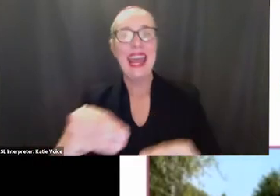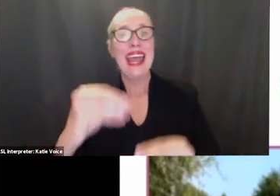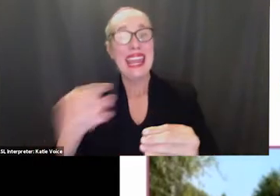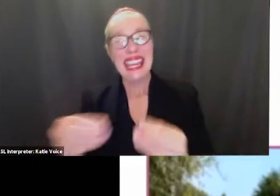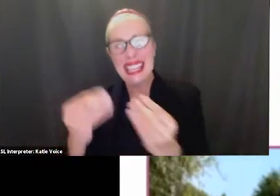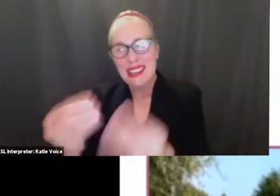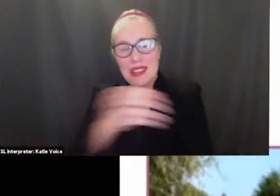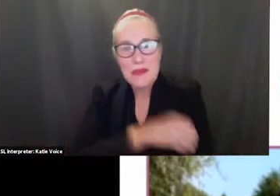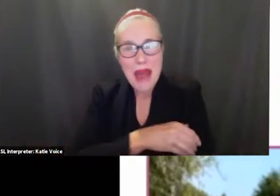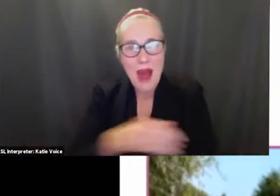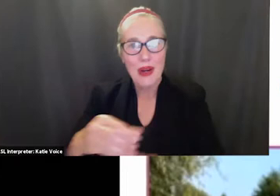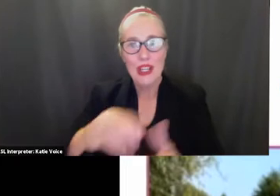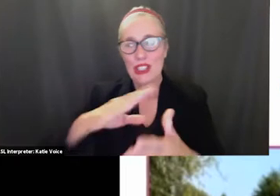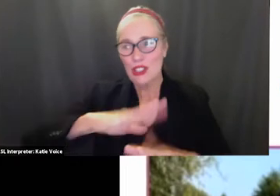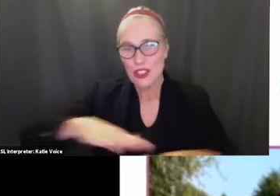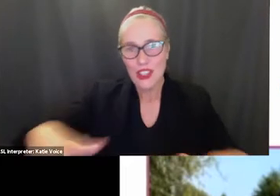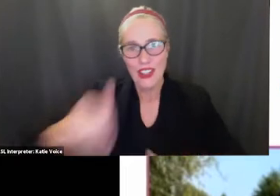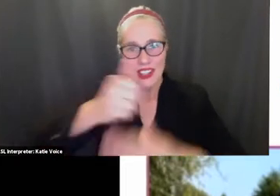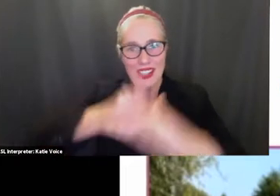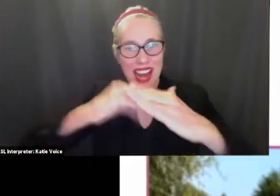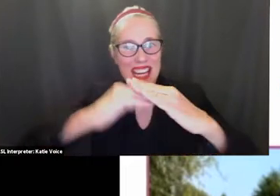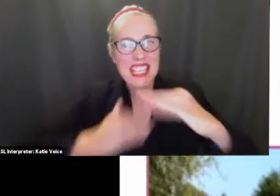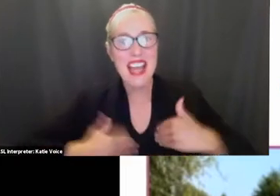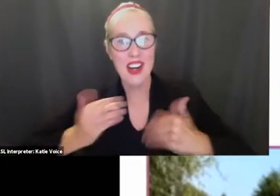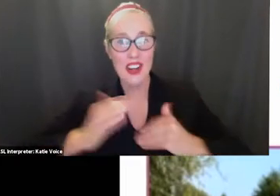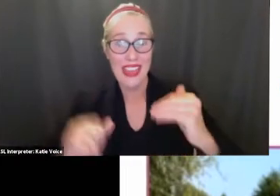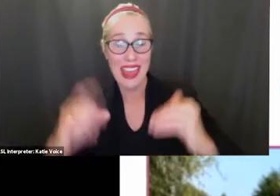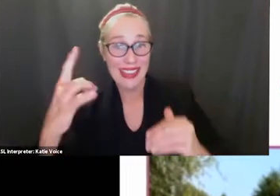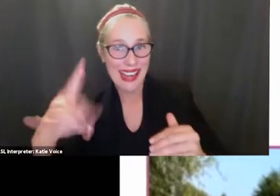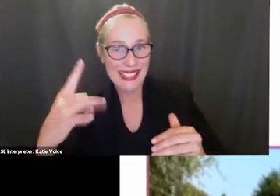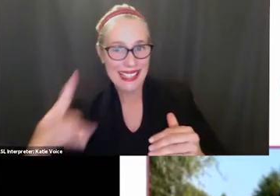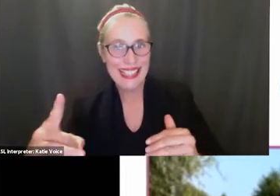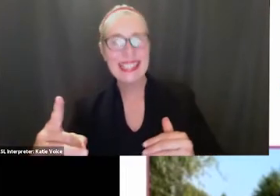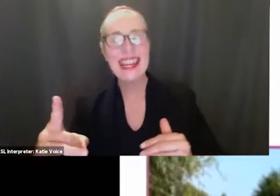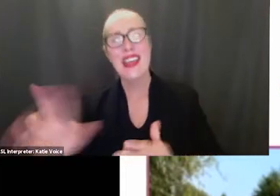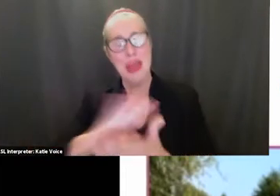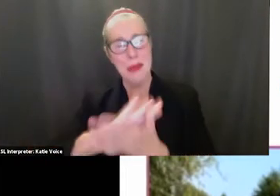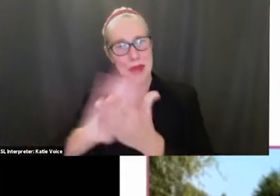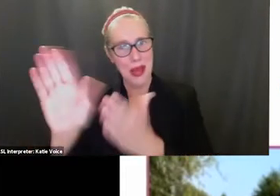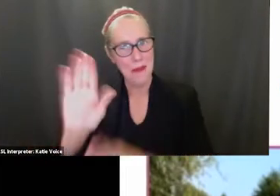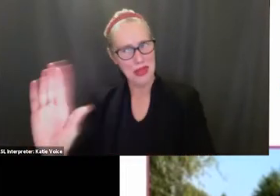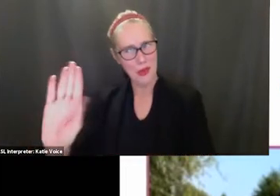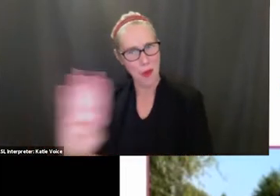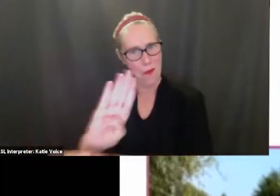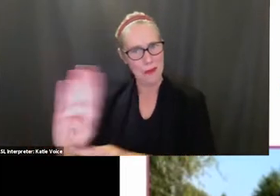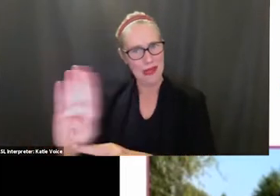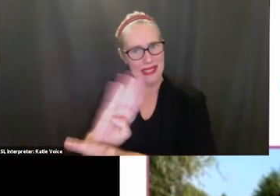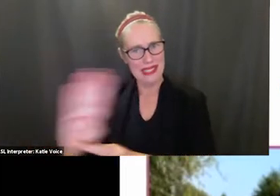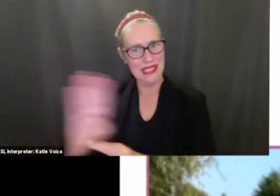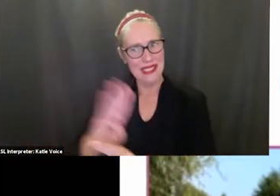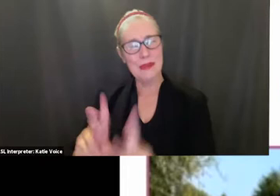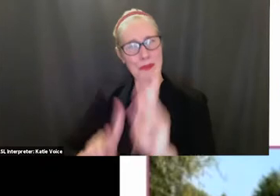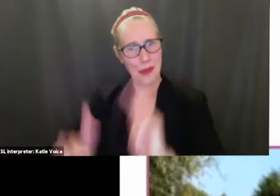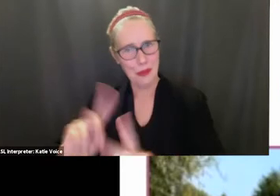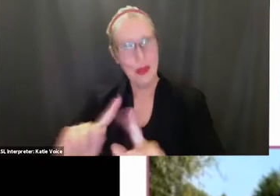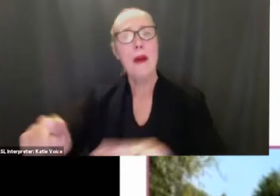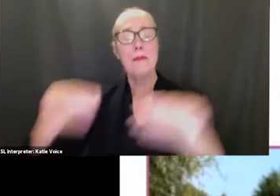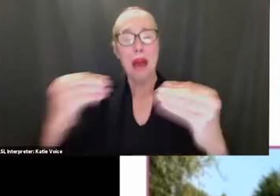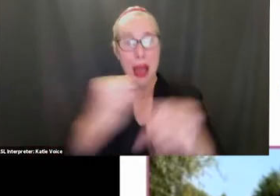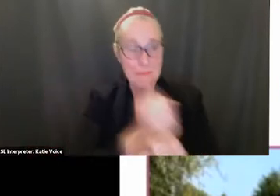become young entrepreneurs by creating and selling their own crafts and goods another form of art